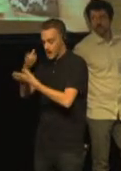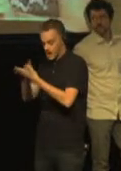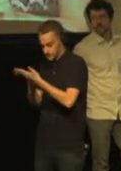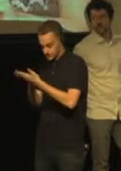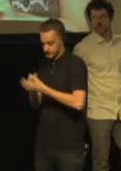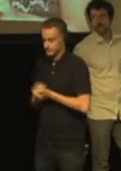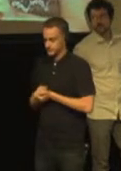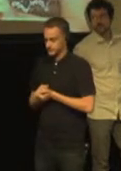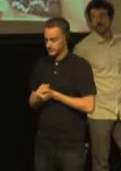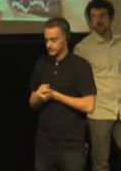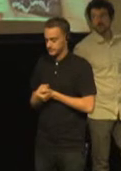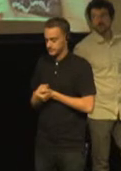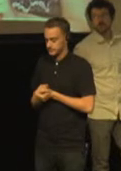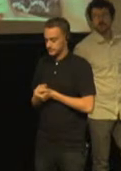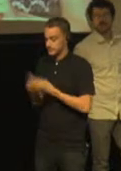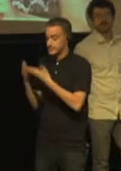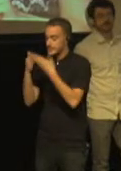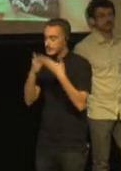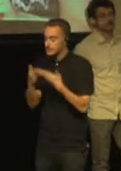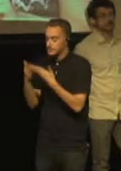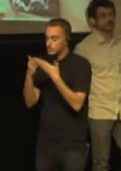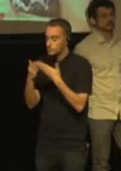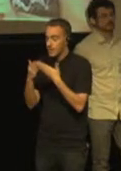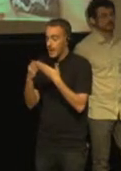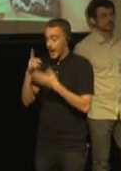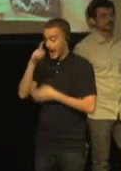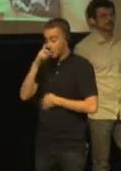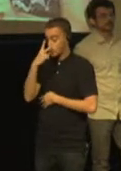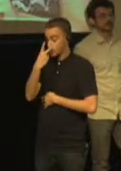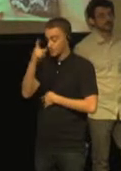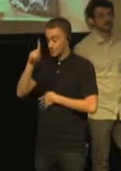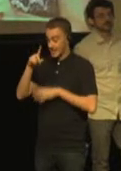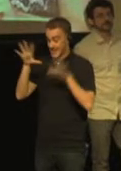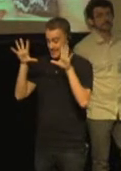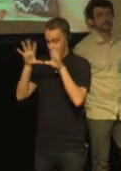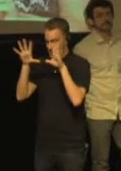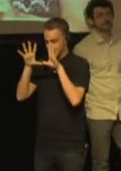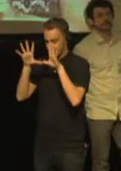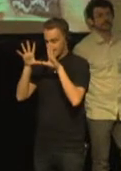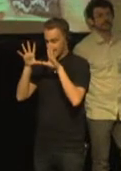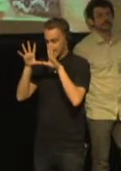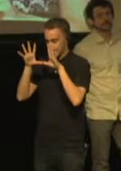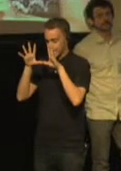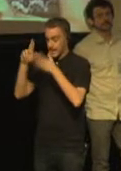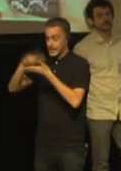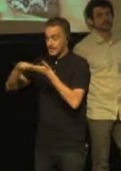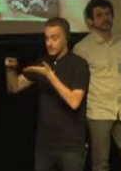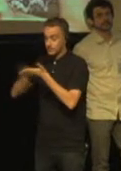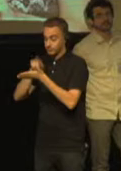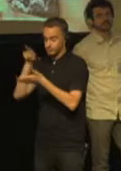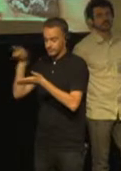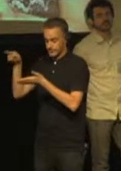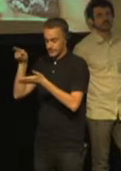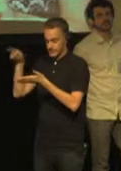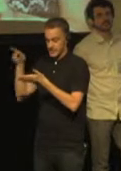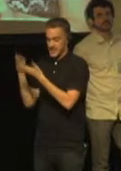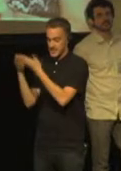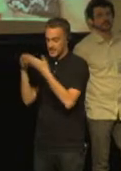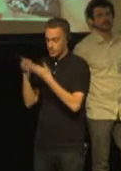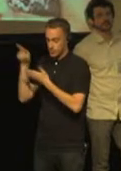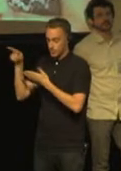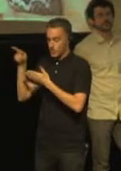was undertaken in 2010 in the UK by the Centre for Disability Research.